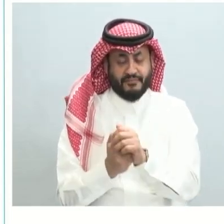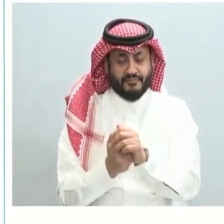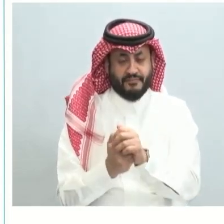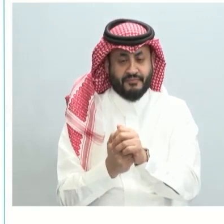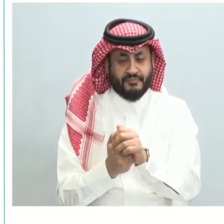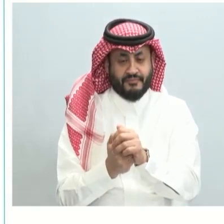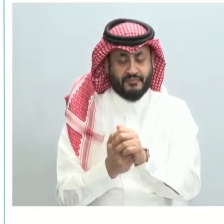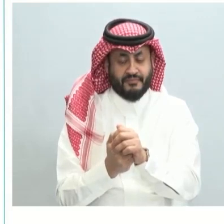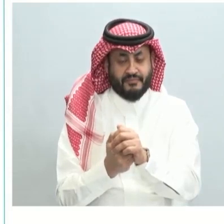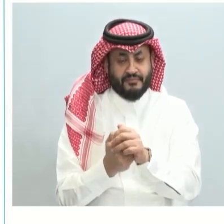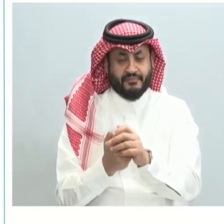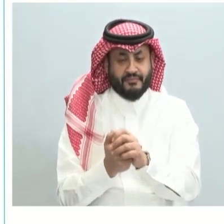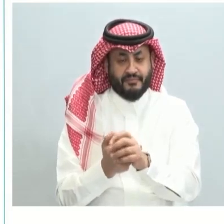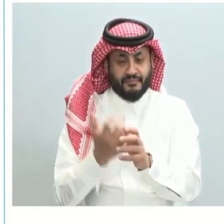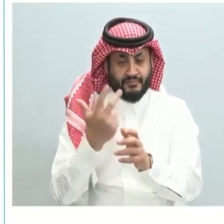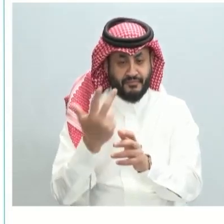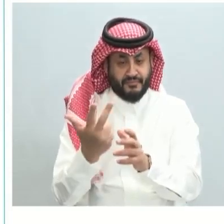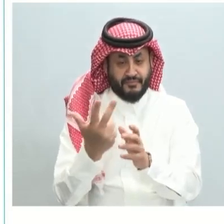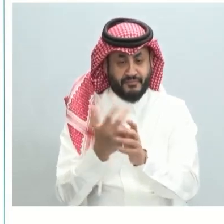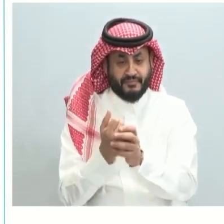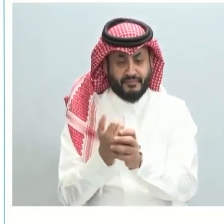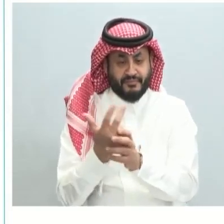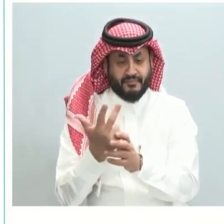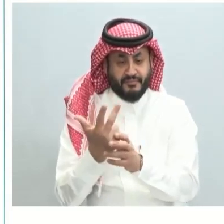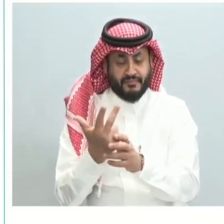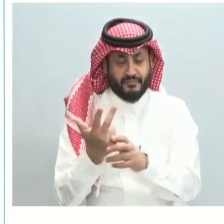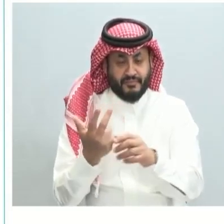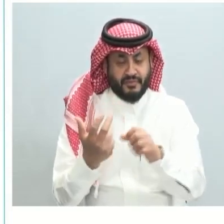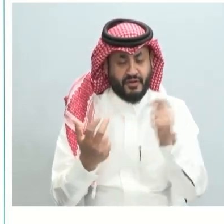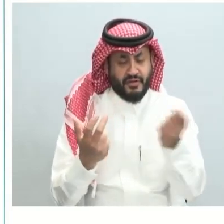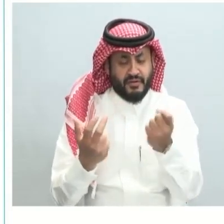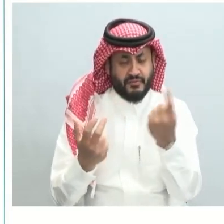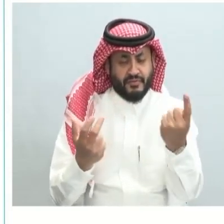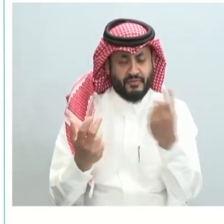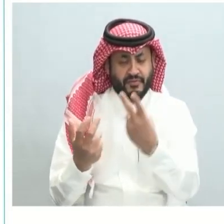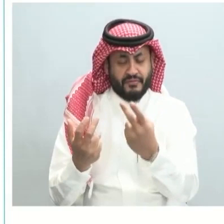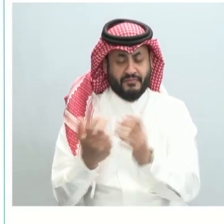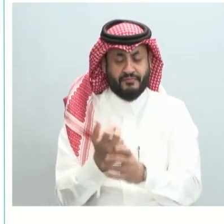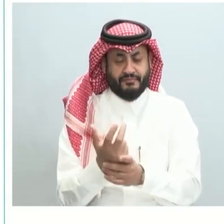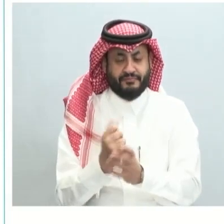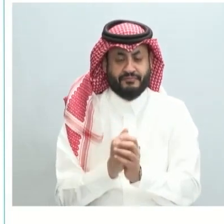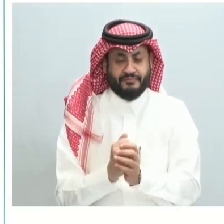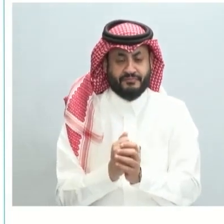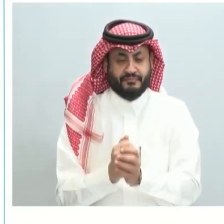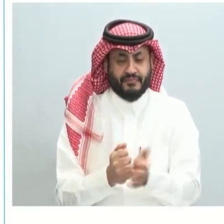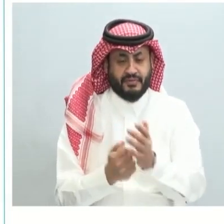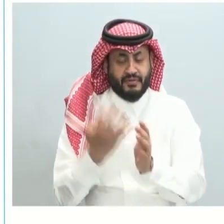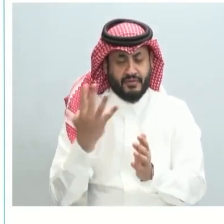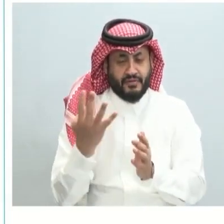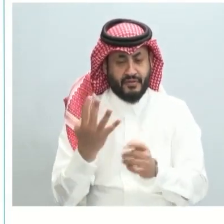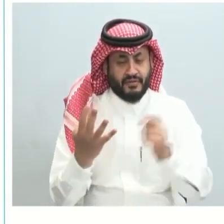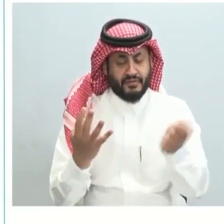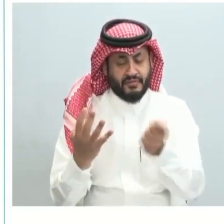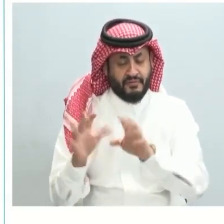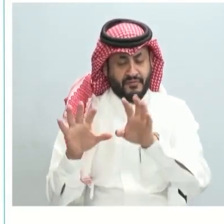again, to say these sounds or these words with the teacher. And after this, we're going to number them.